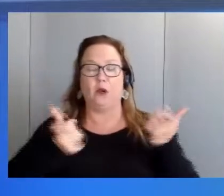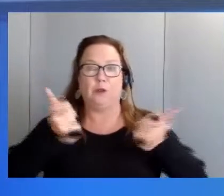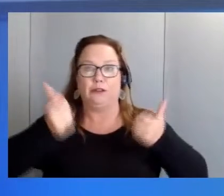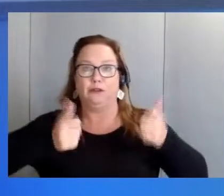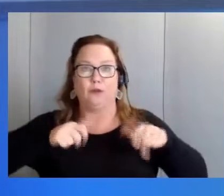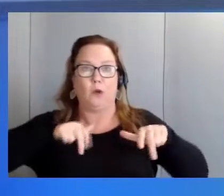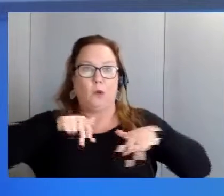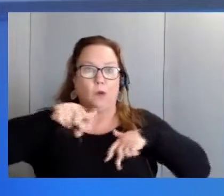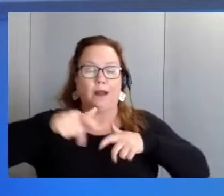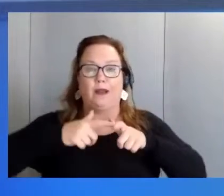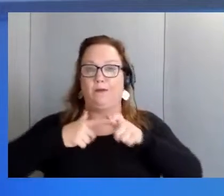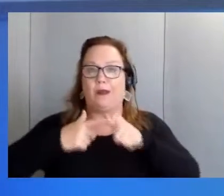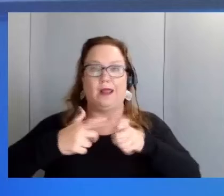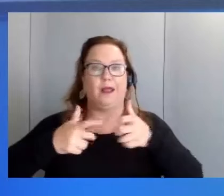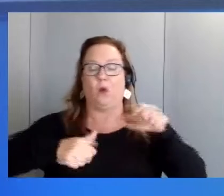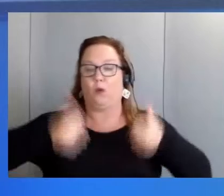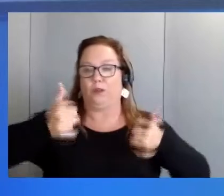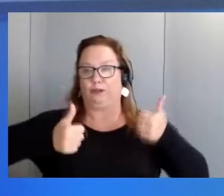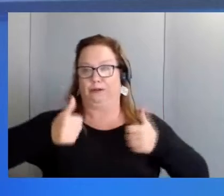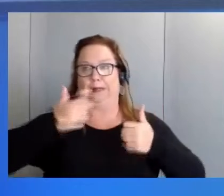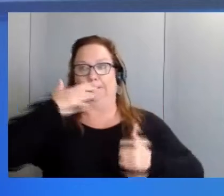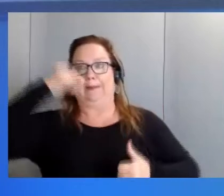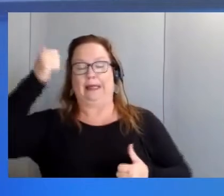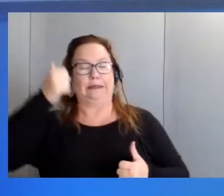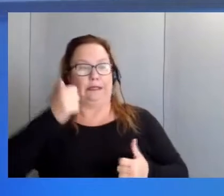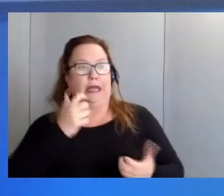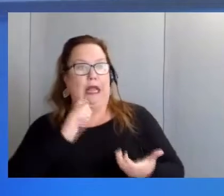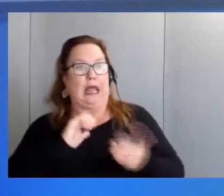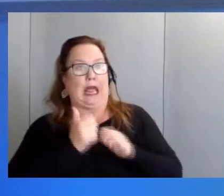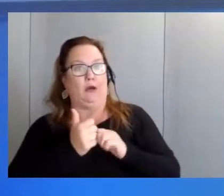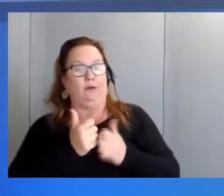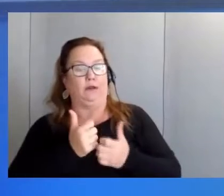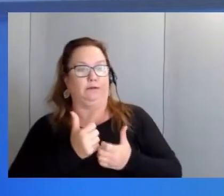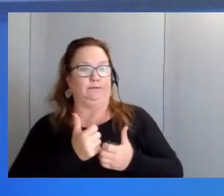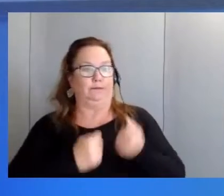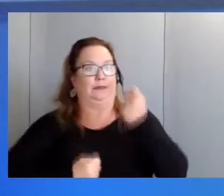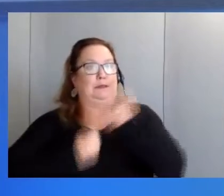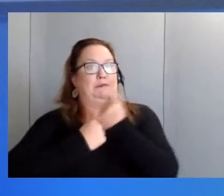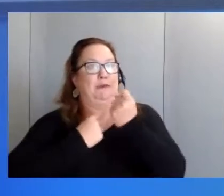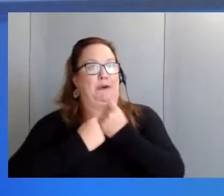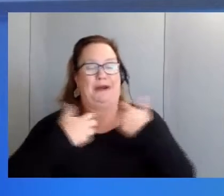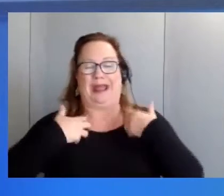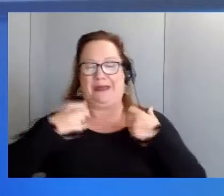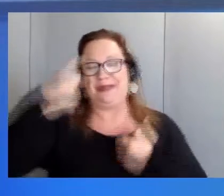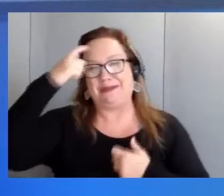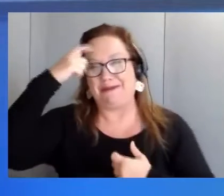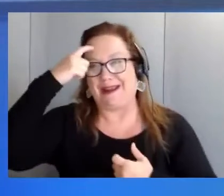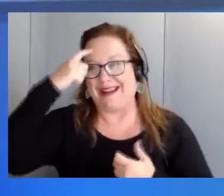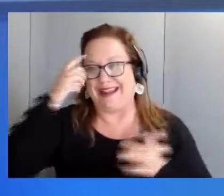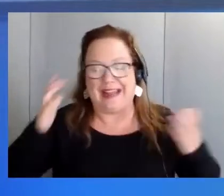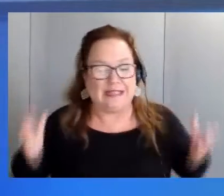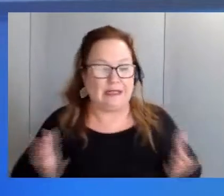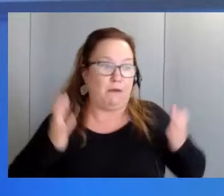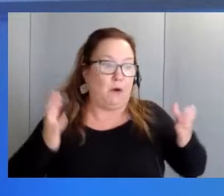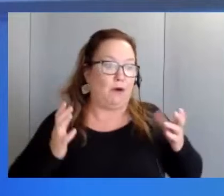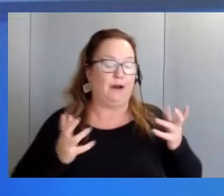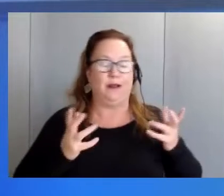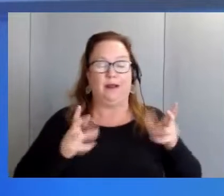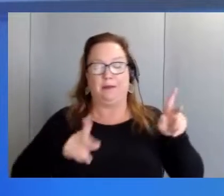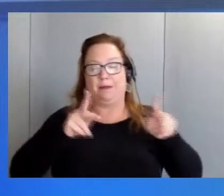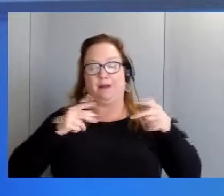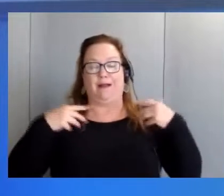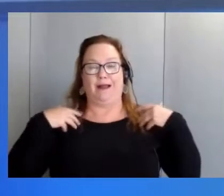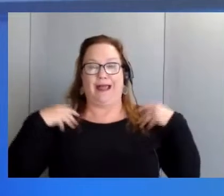and leverage it to promote healthy brains, and then get people to exercise. How do we initiate exercise